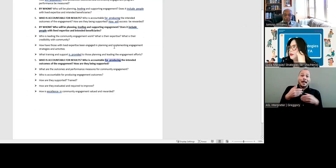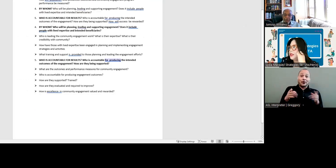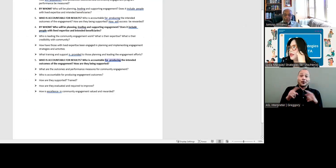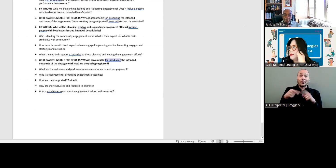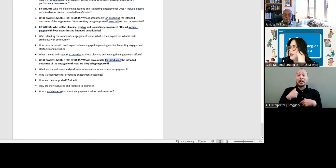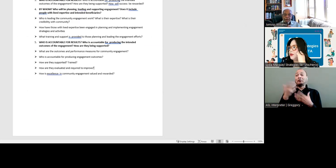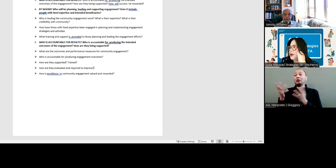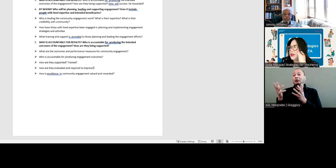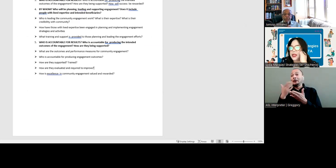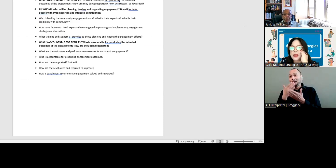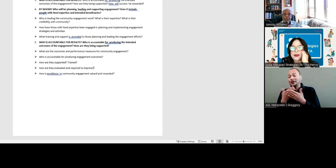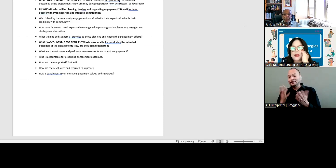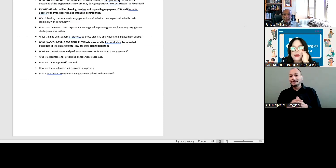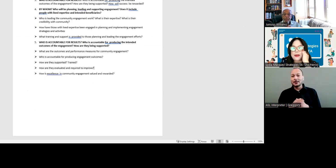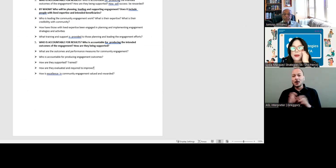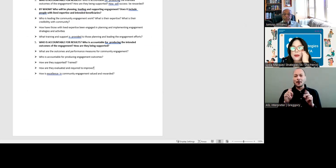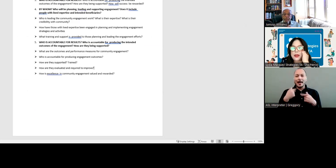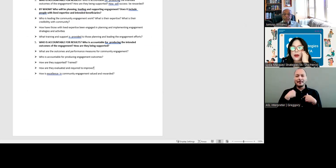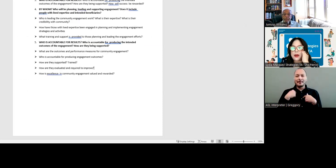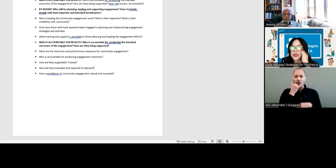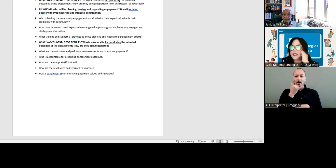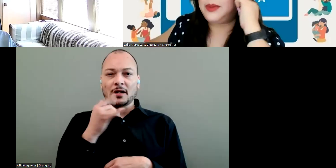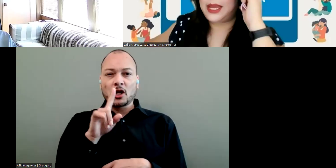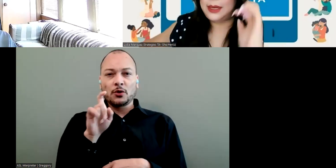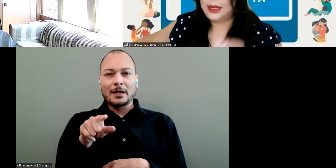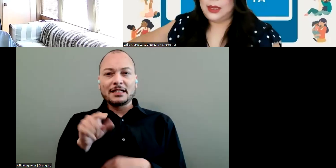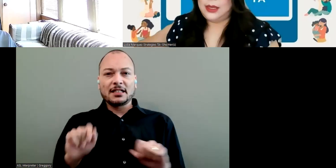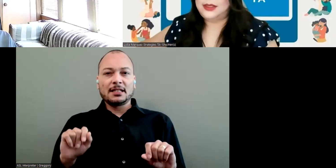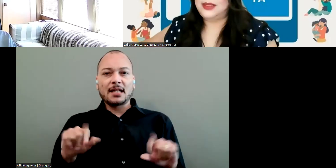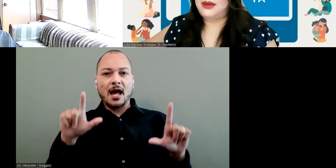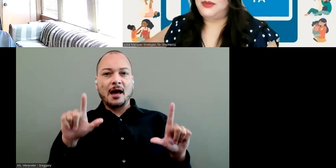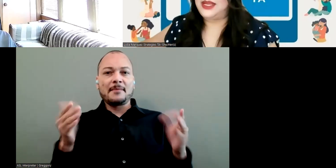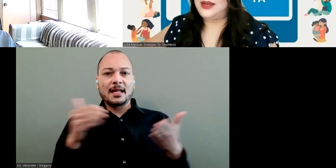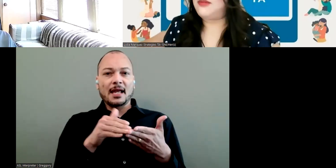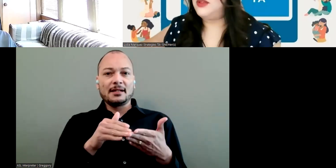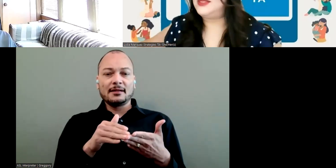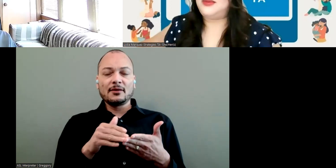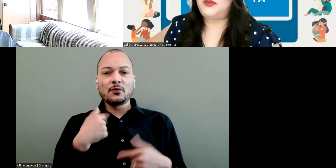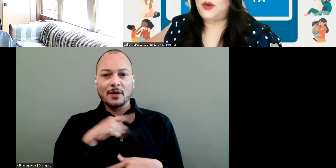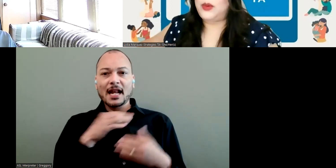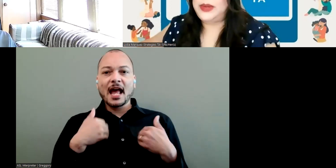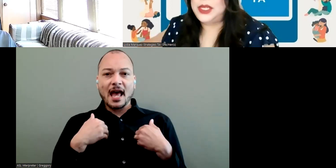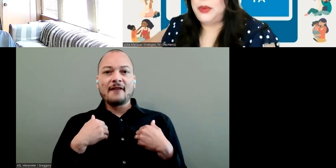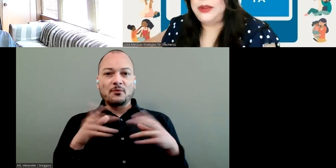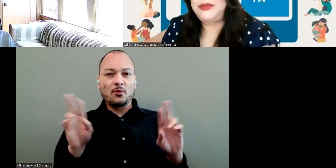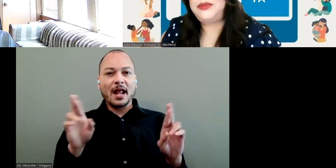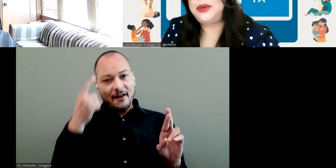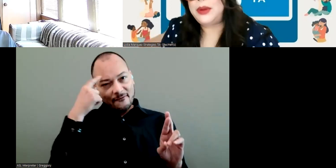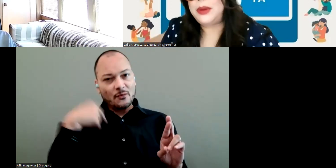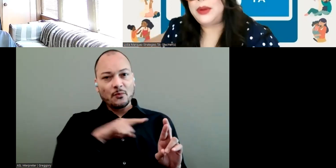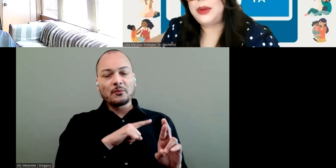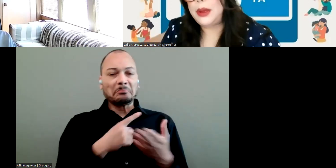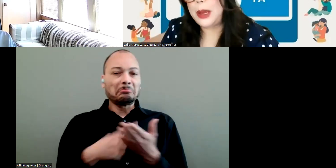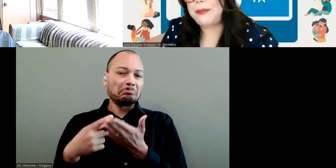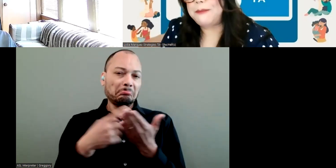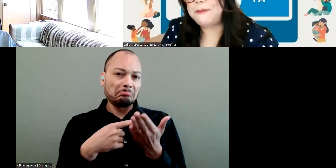Oh, I think I put the wrong thing here. So I'm going to put our questions up again so that we can have those up for when we debrief.